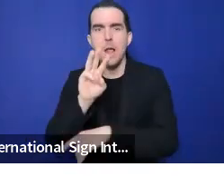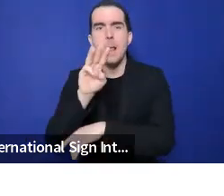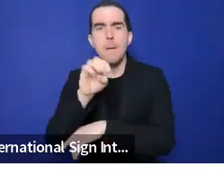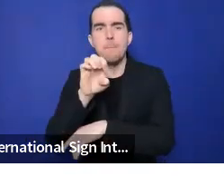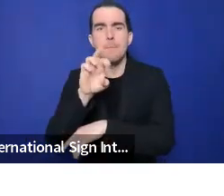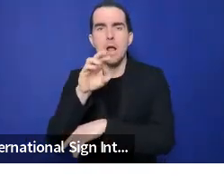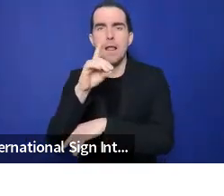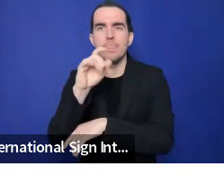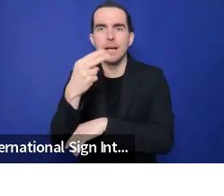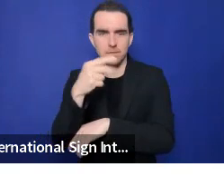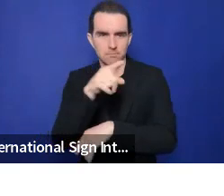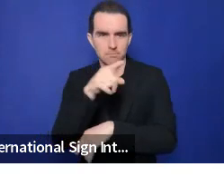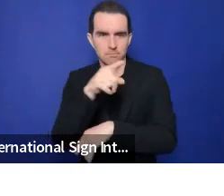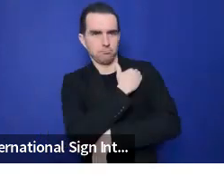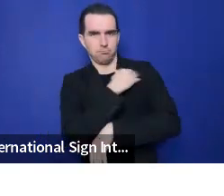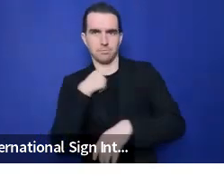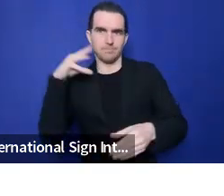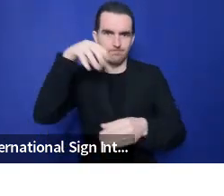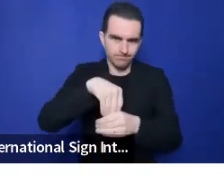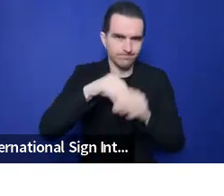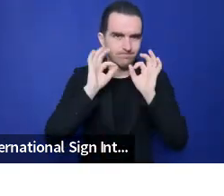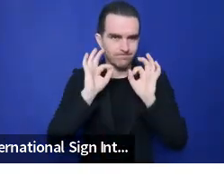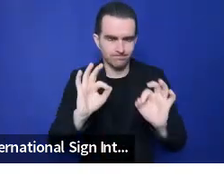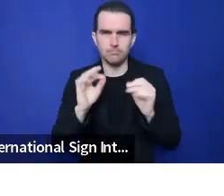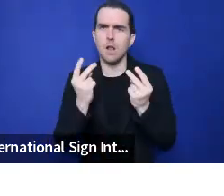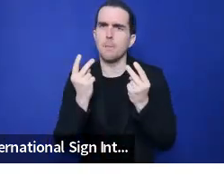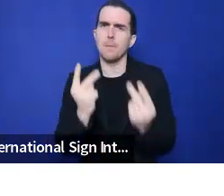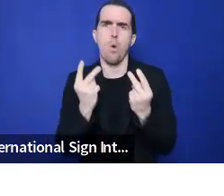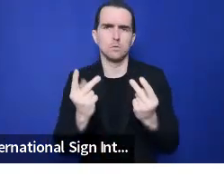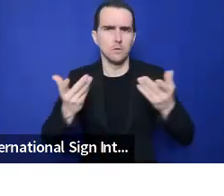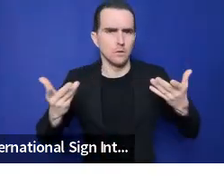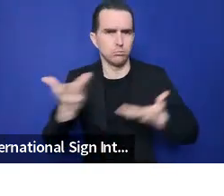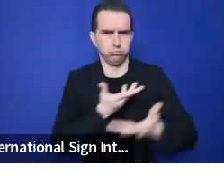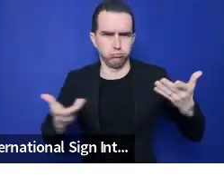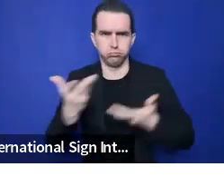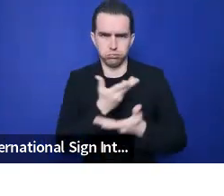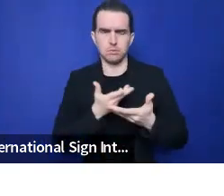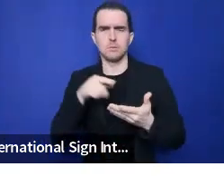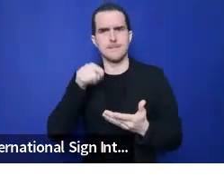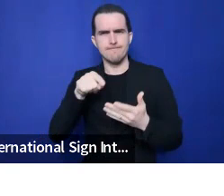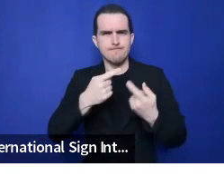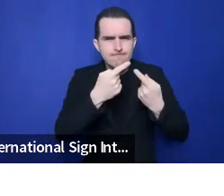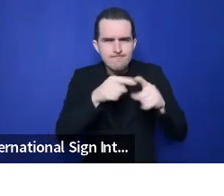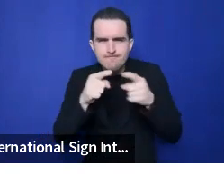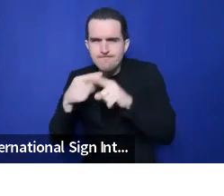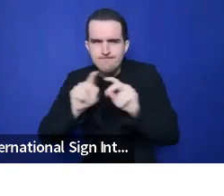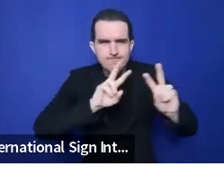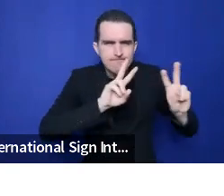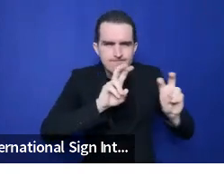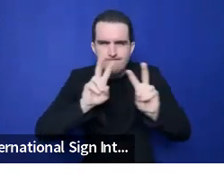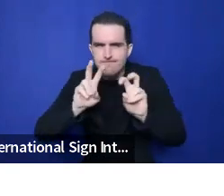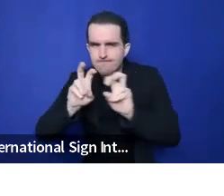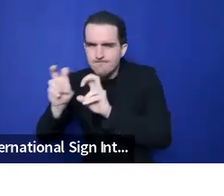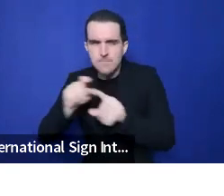and of course they are very, very strongly related for many obvious reasons. This is a presentation